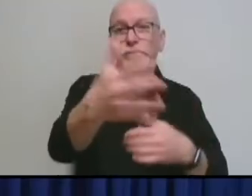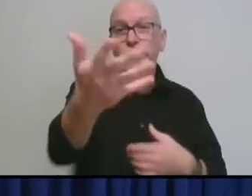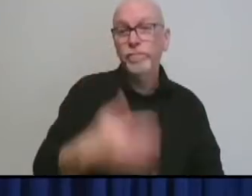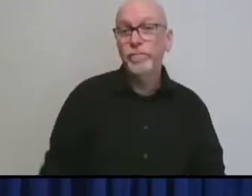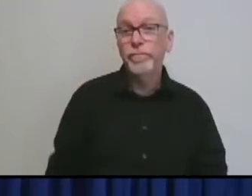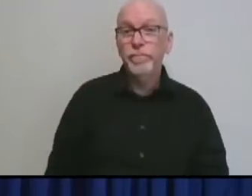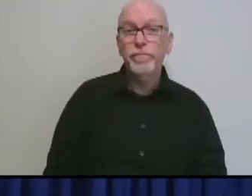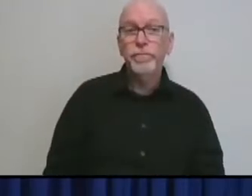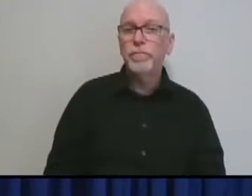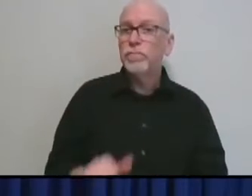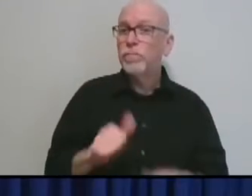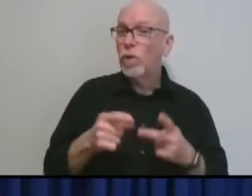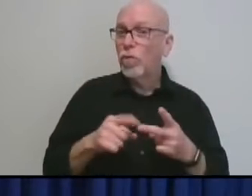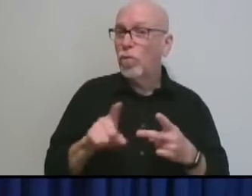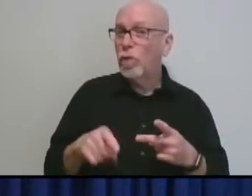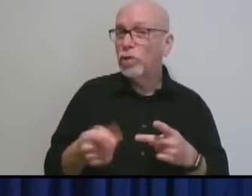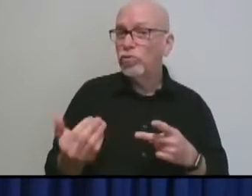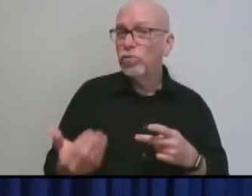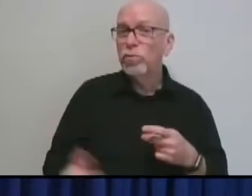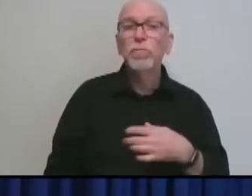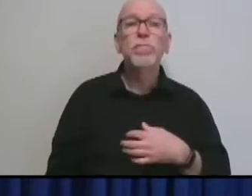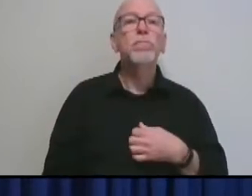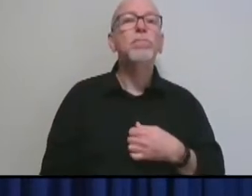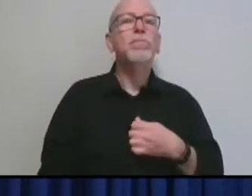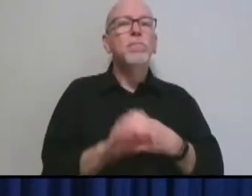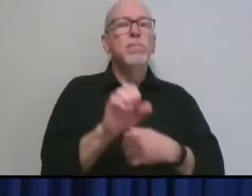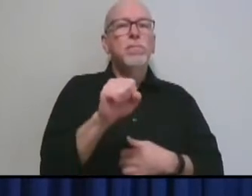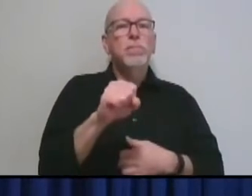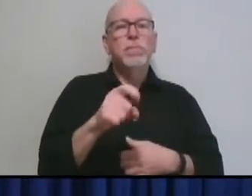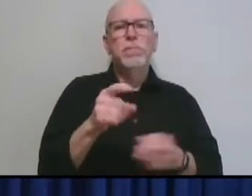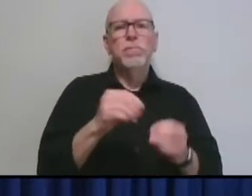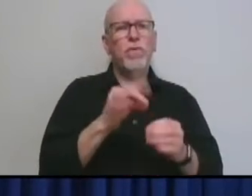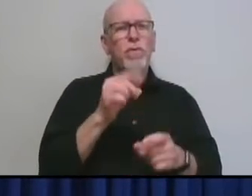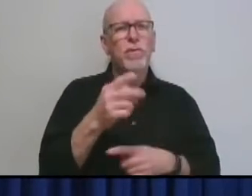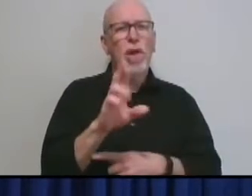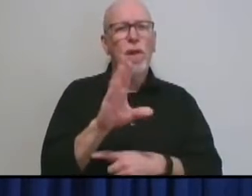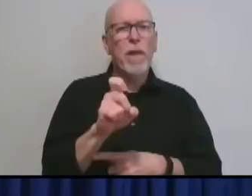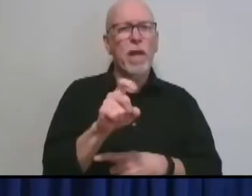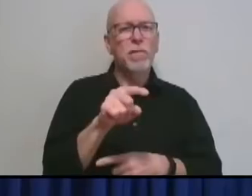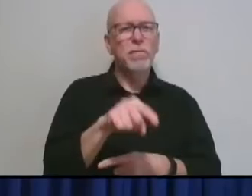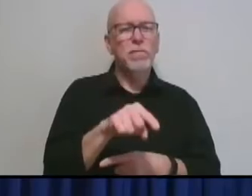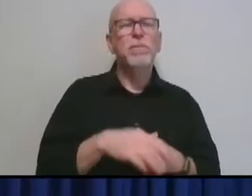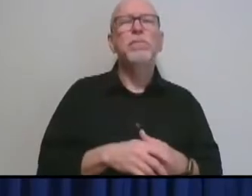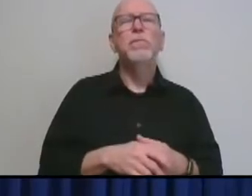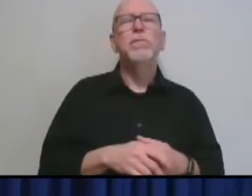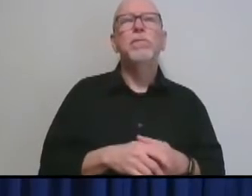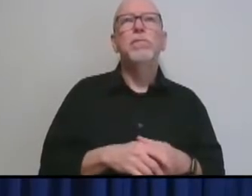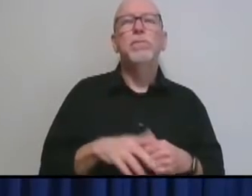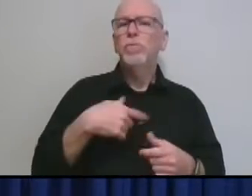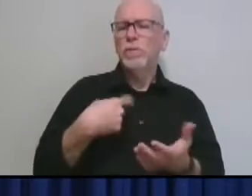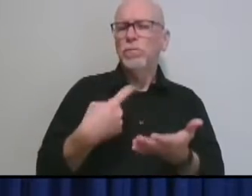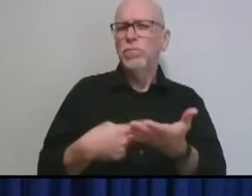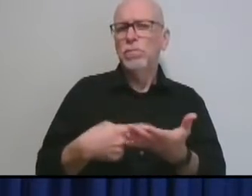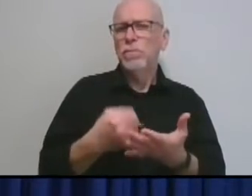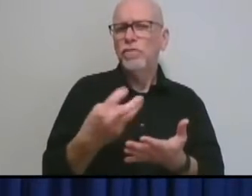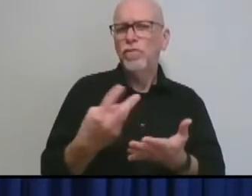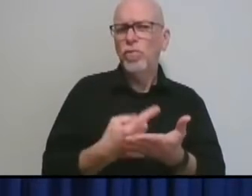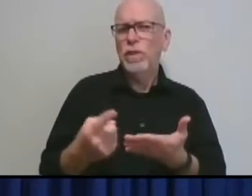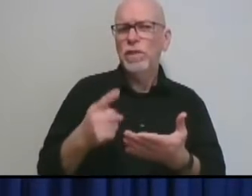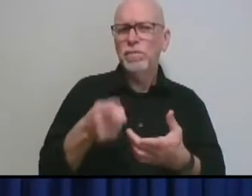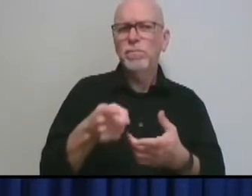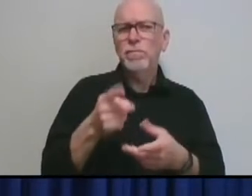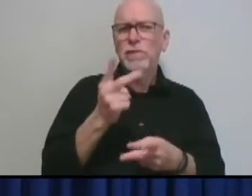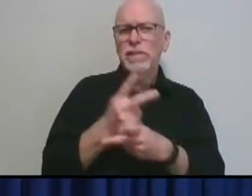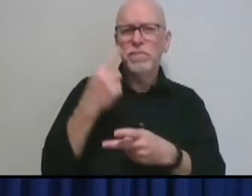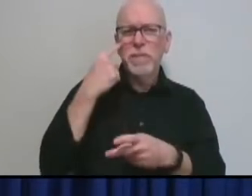You had another question, Eric? I did. I think this is probably more for Dr. Box. We've talked for several weeks about keeping an eye